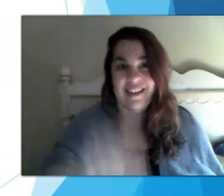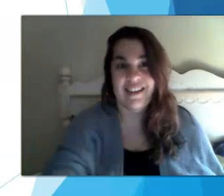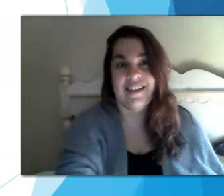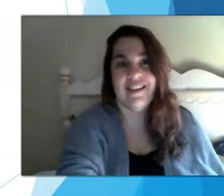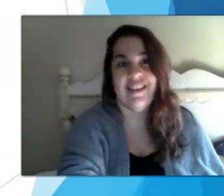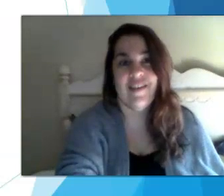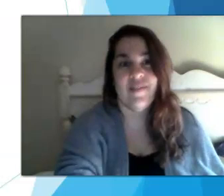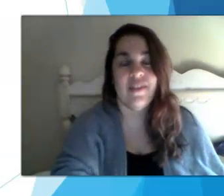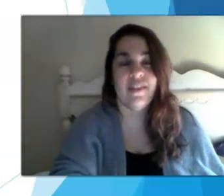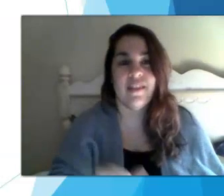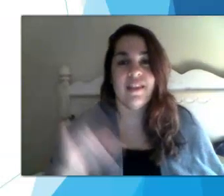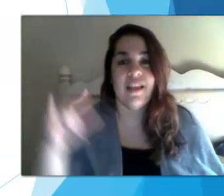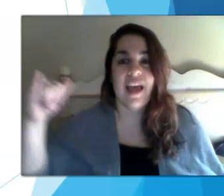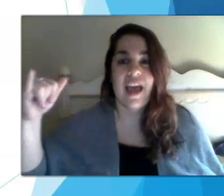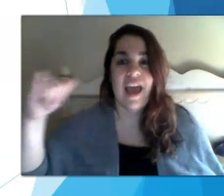Boy.